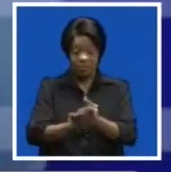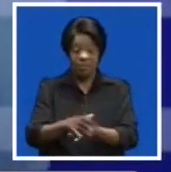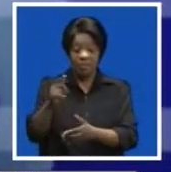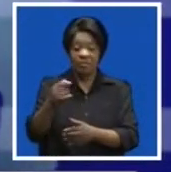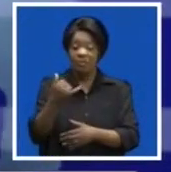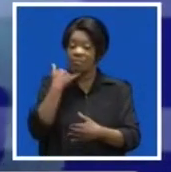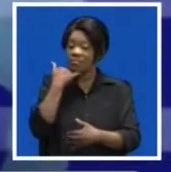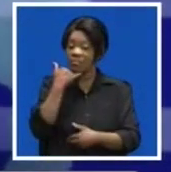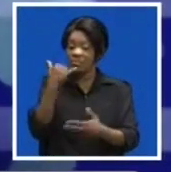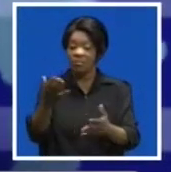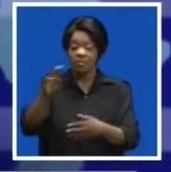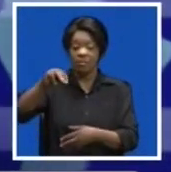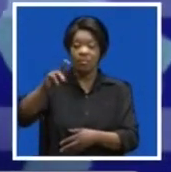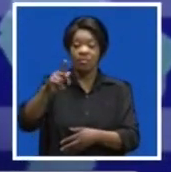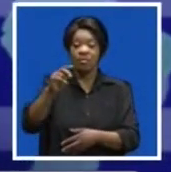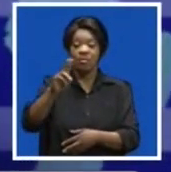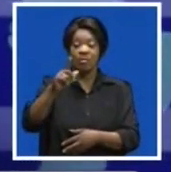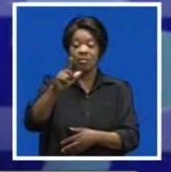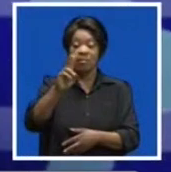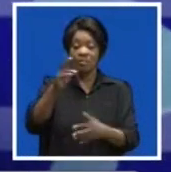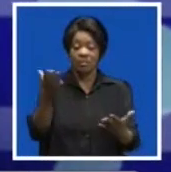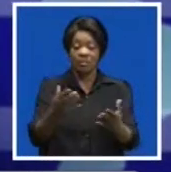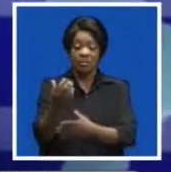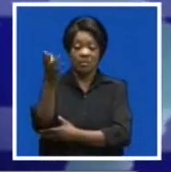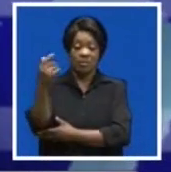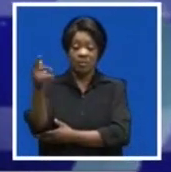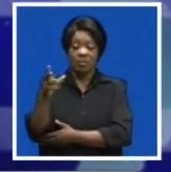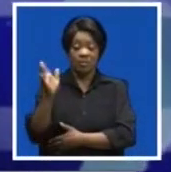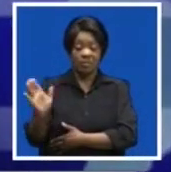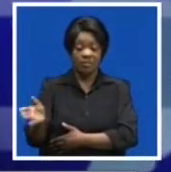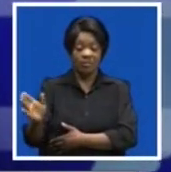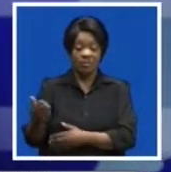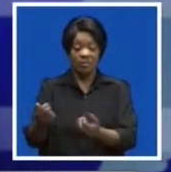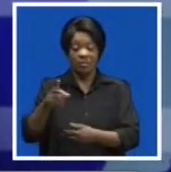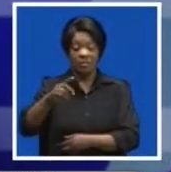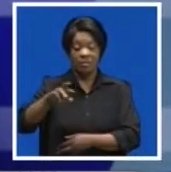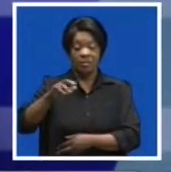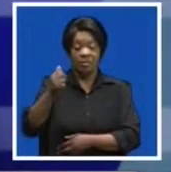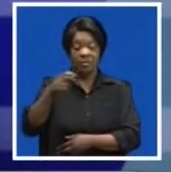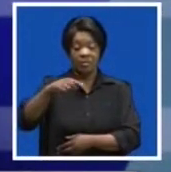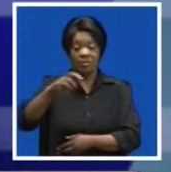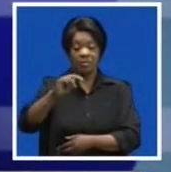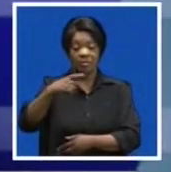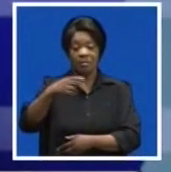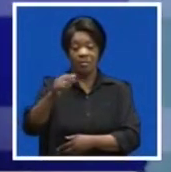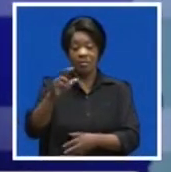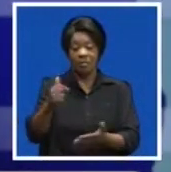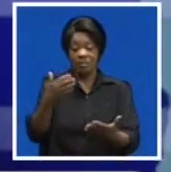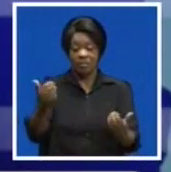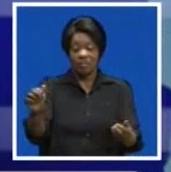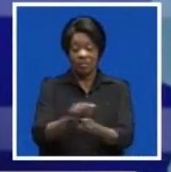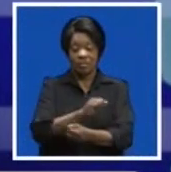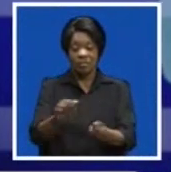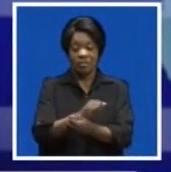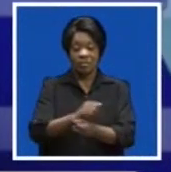the illegal exports of Mukula trees is part of the UPND propaganda aimed at tarnishing the image of the head of